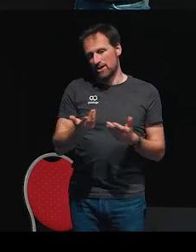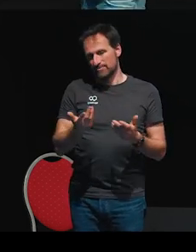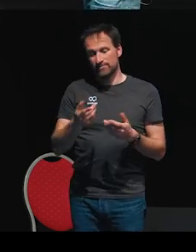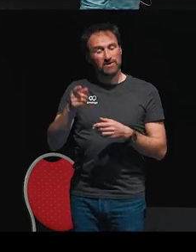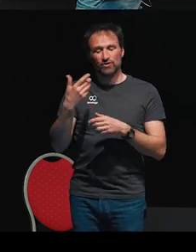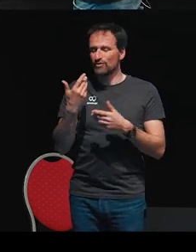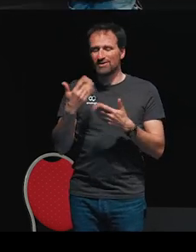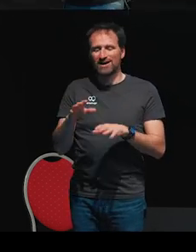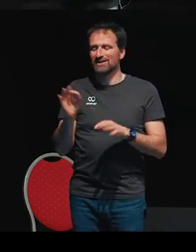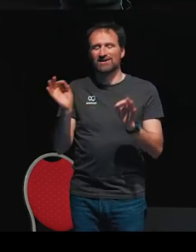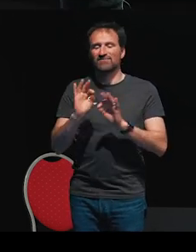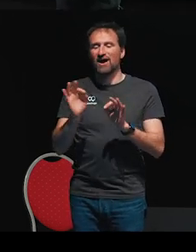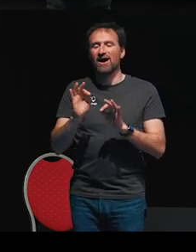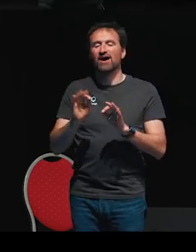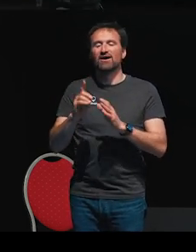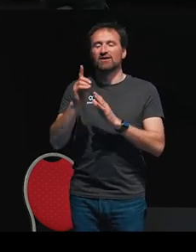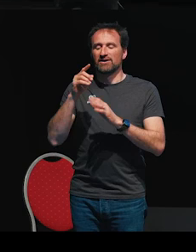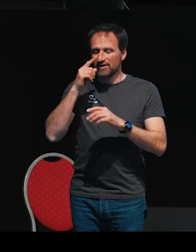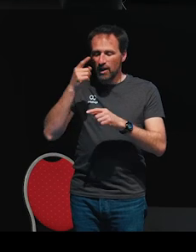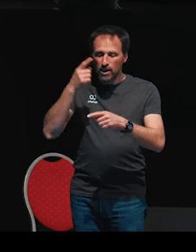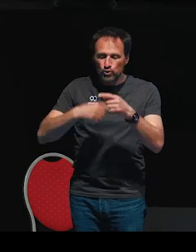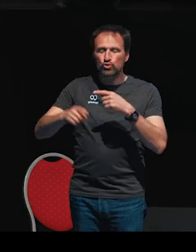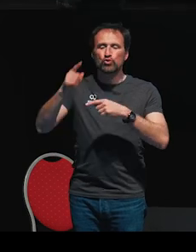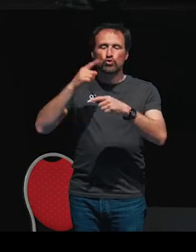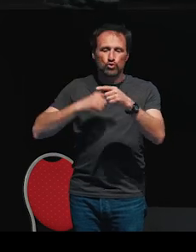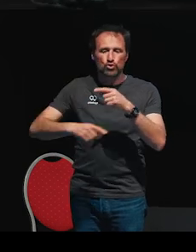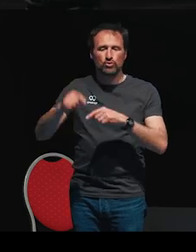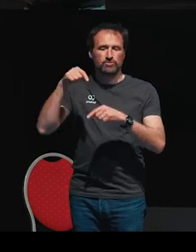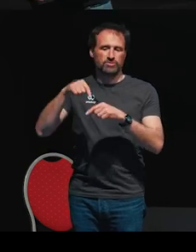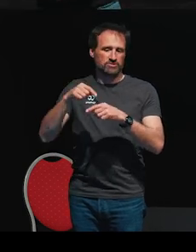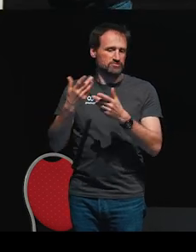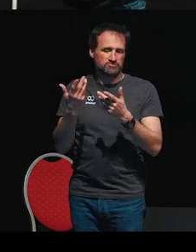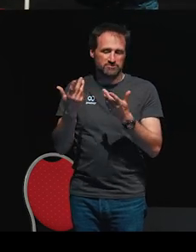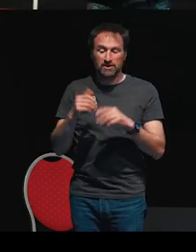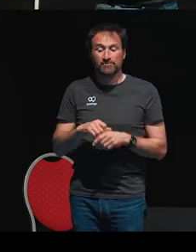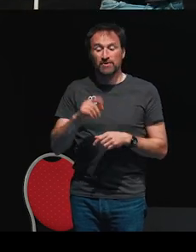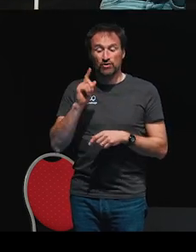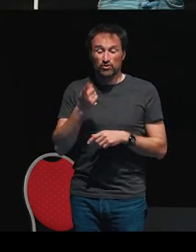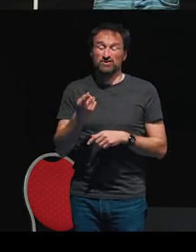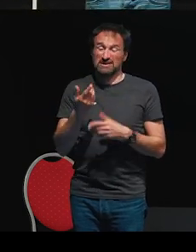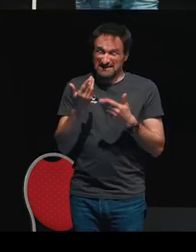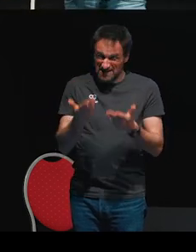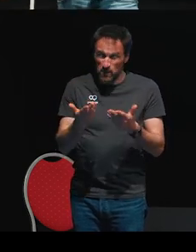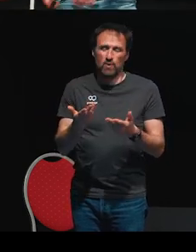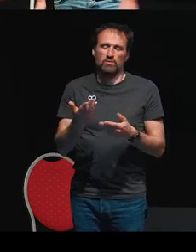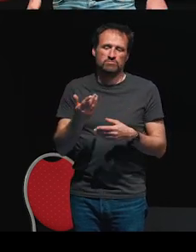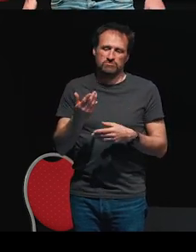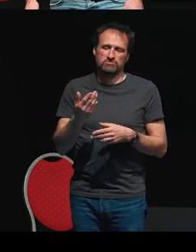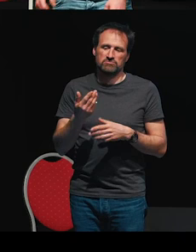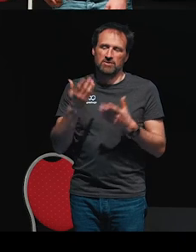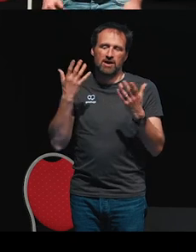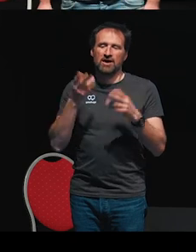and, of course, this is very, very vital if you want to maintain your application, and I hope you want to.